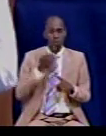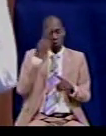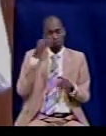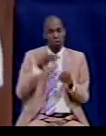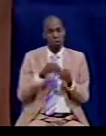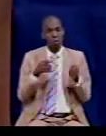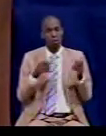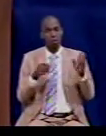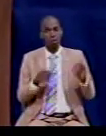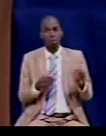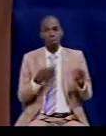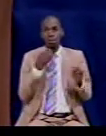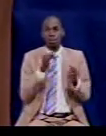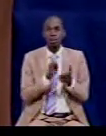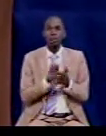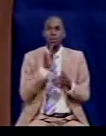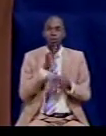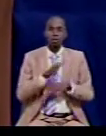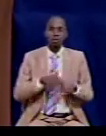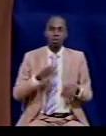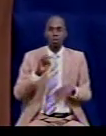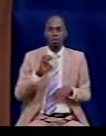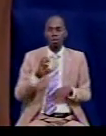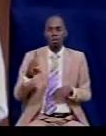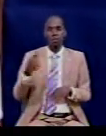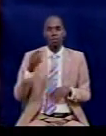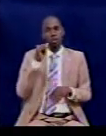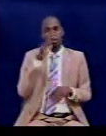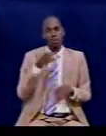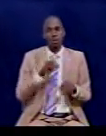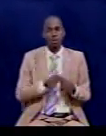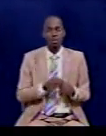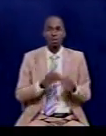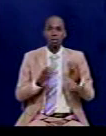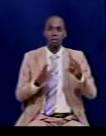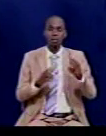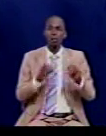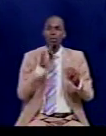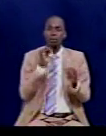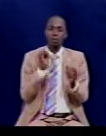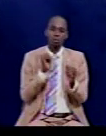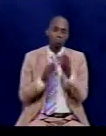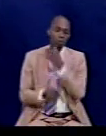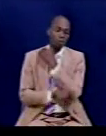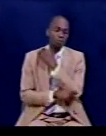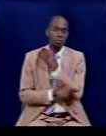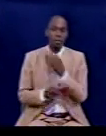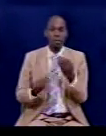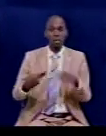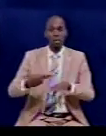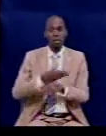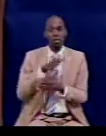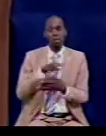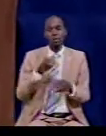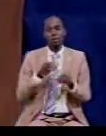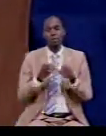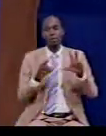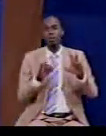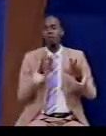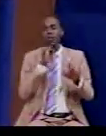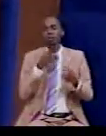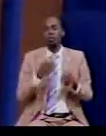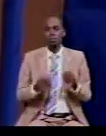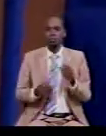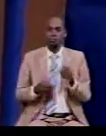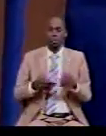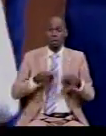Passover lamb. In Leviticus, he's the great high priest. In Numbers, he's the pillar of cloud by day and the pillar of fire by night. In